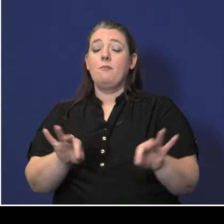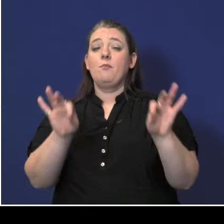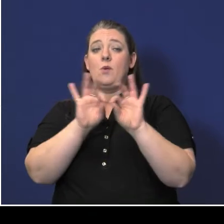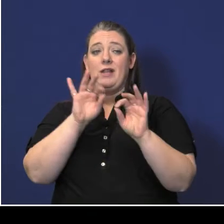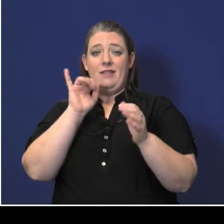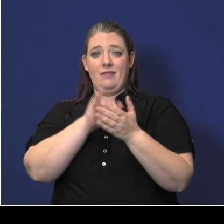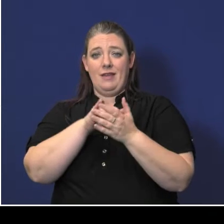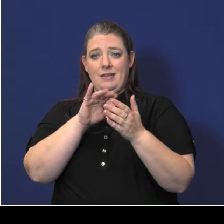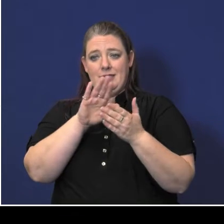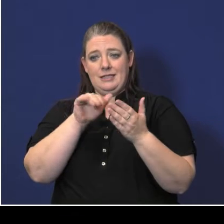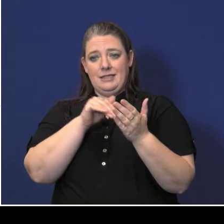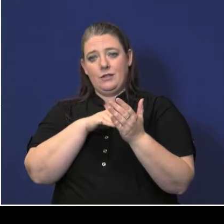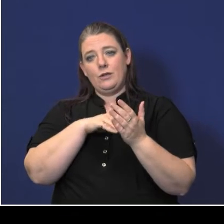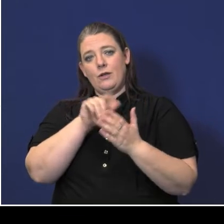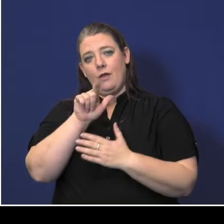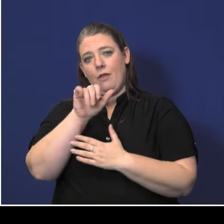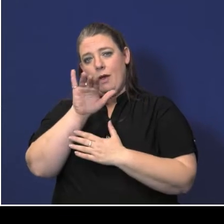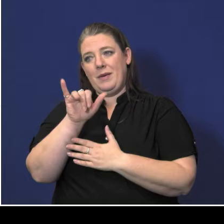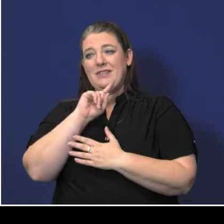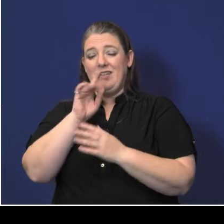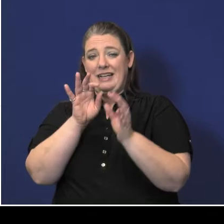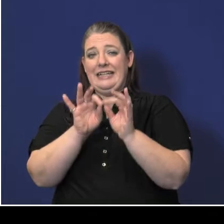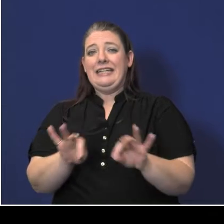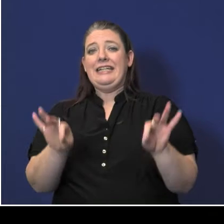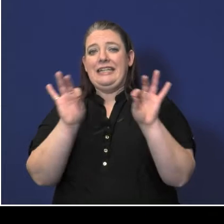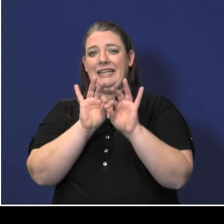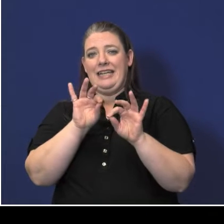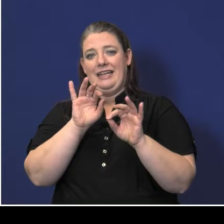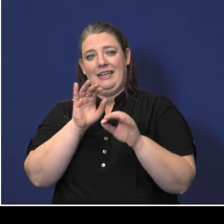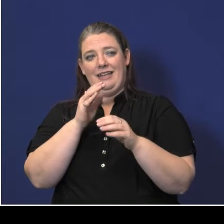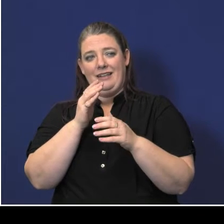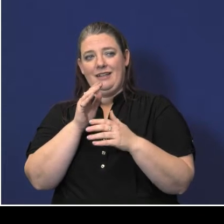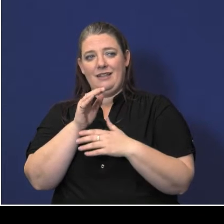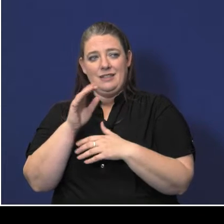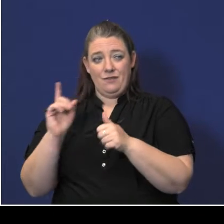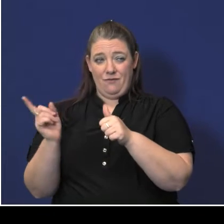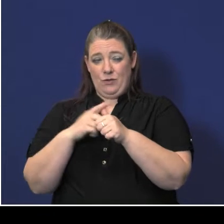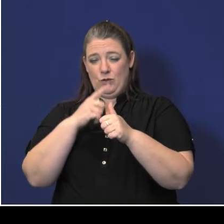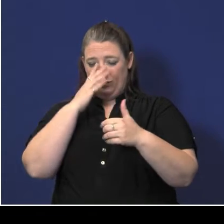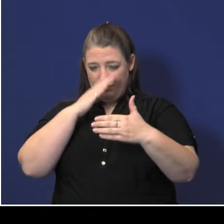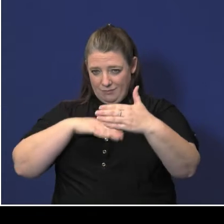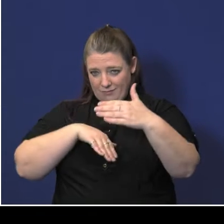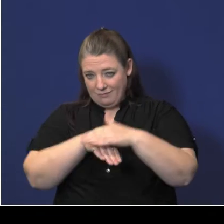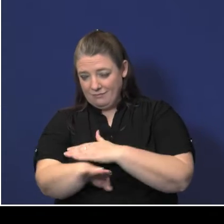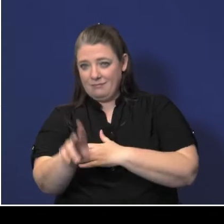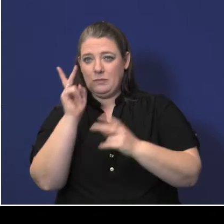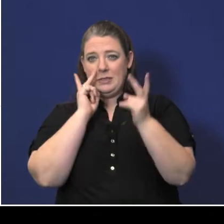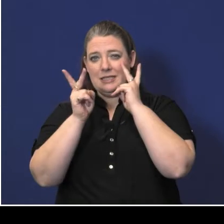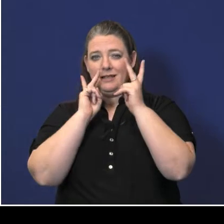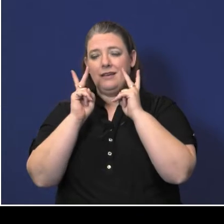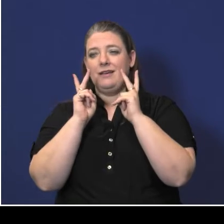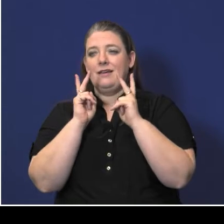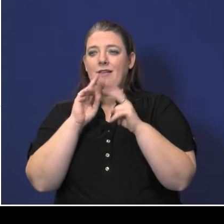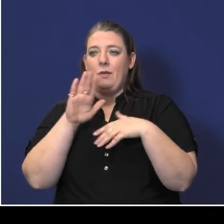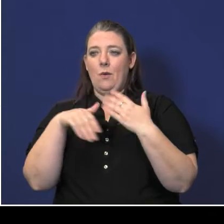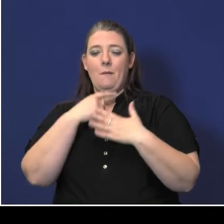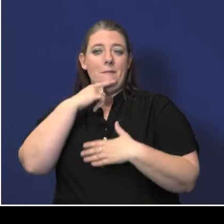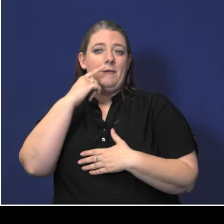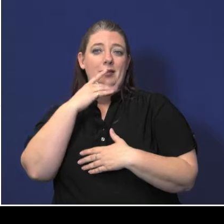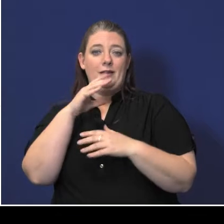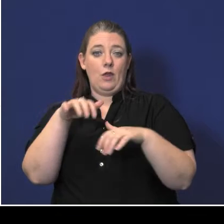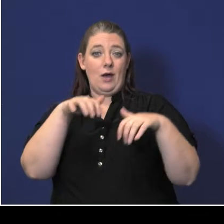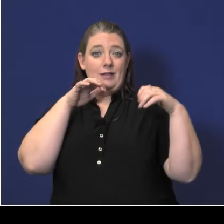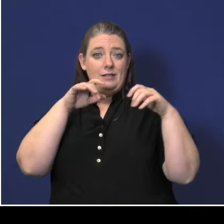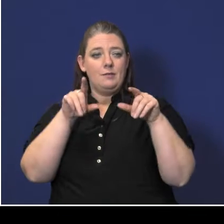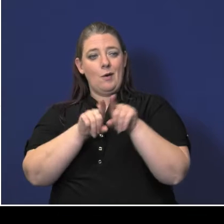that the lobby is actually a very key element. Again, it's not only the first thing that you're welcoming the whole public and the audience, but at the same